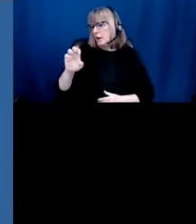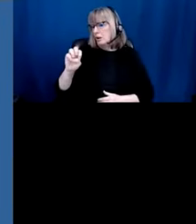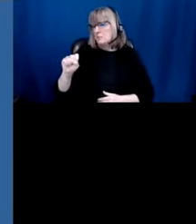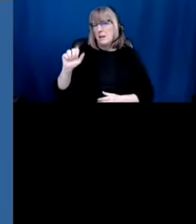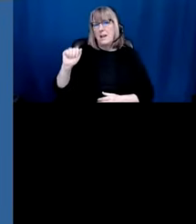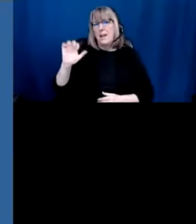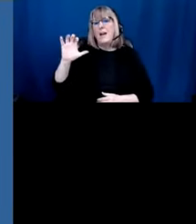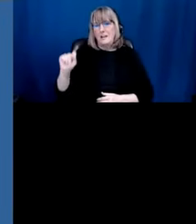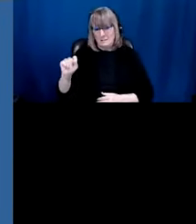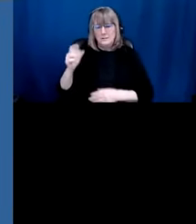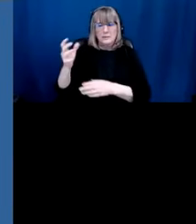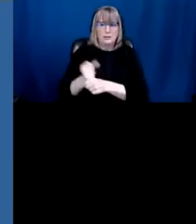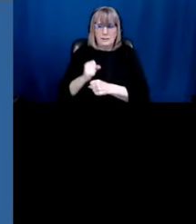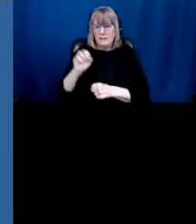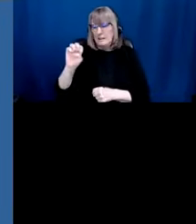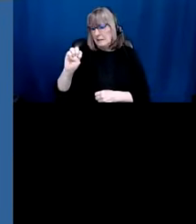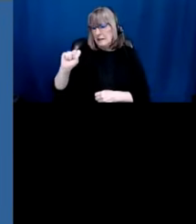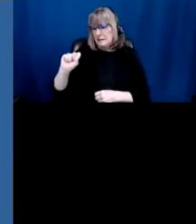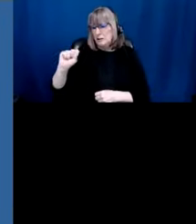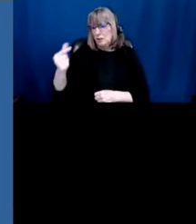We also received ESG CV.